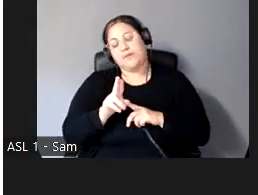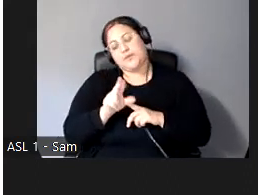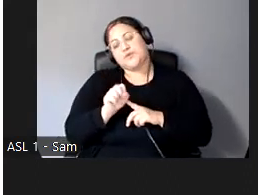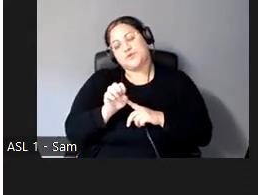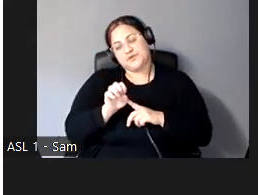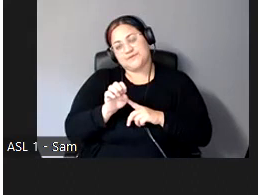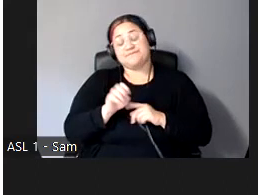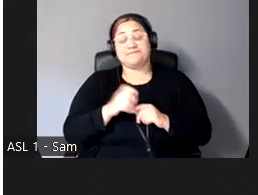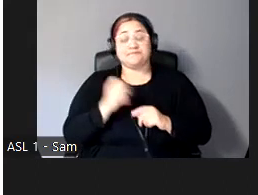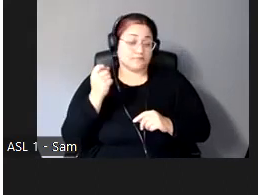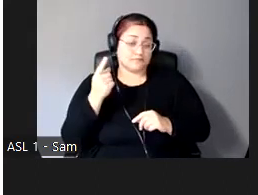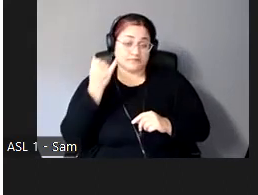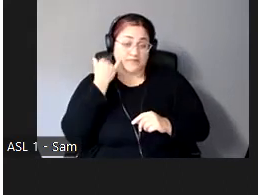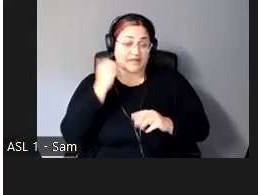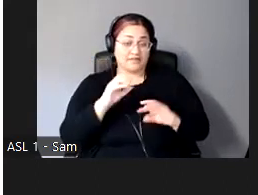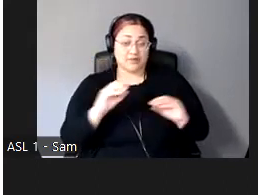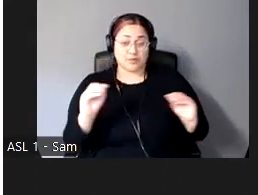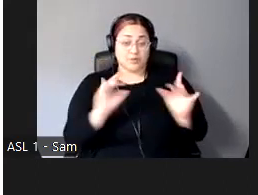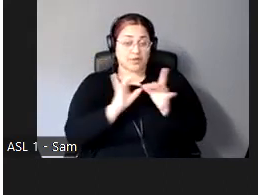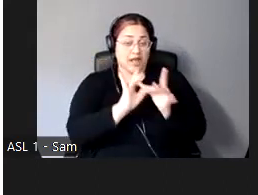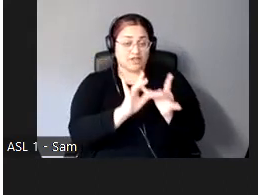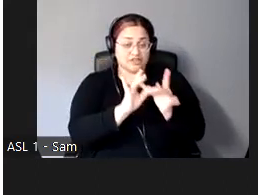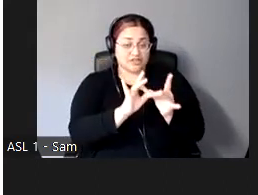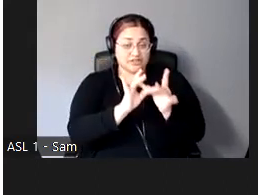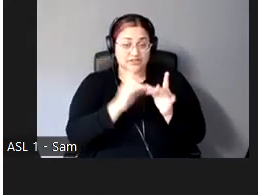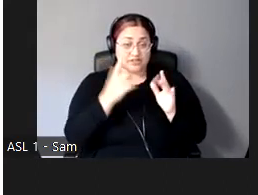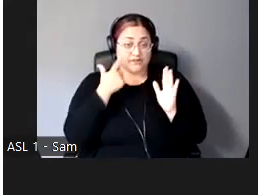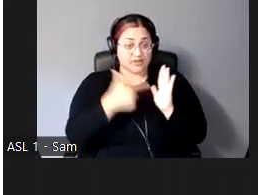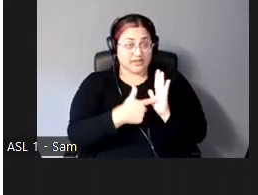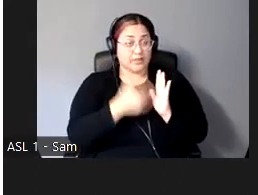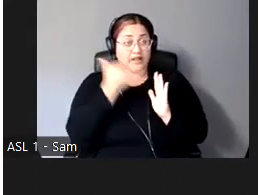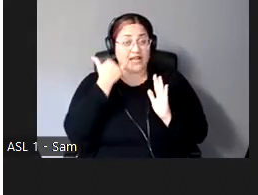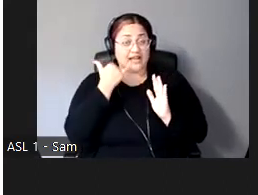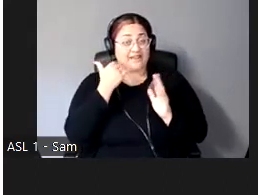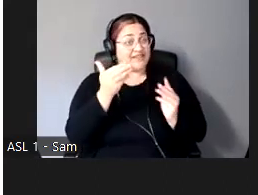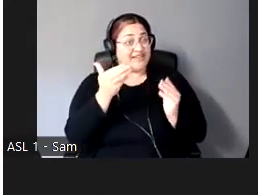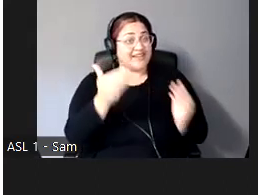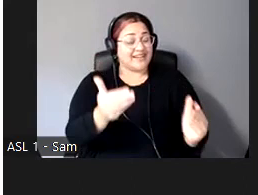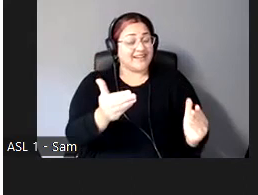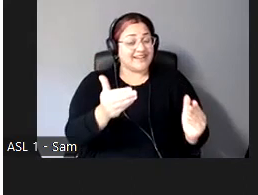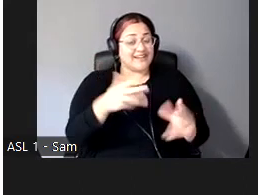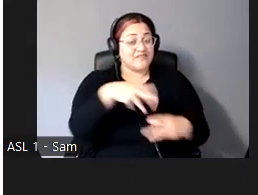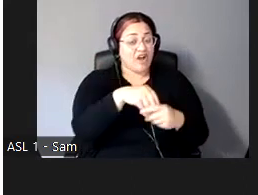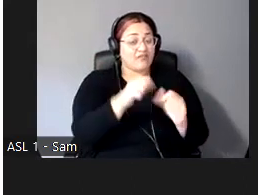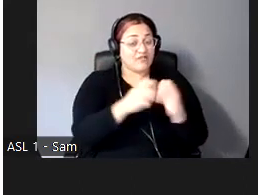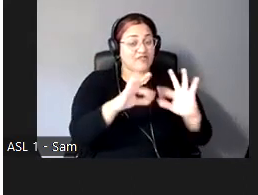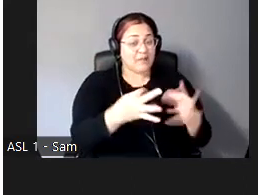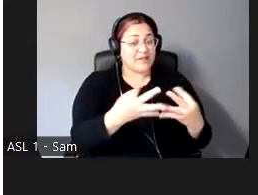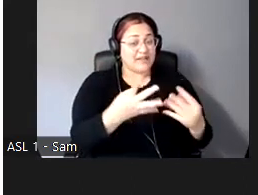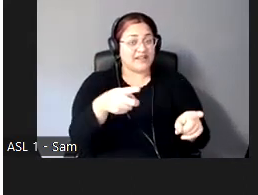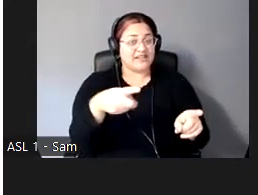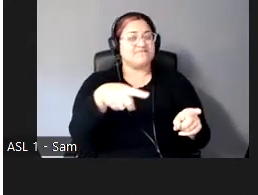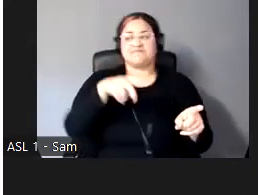grandchildren, friends, agency supports, that could cause very stressful and affect the mental health and well-being of older